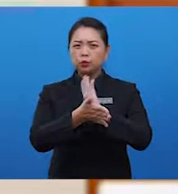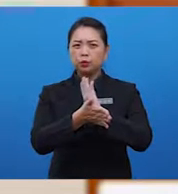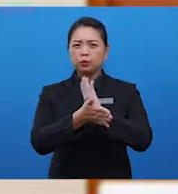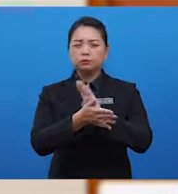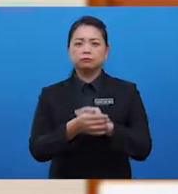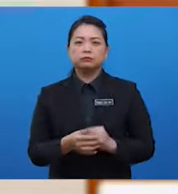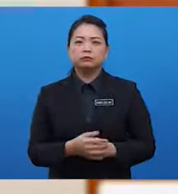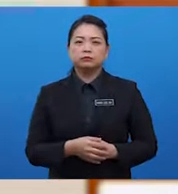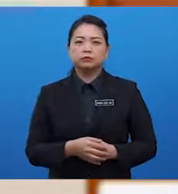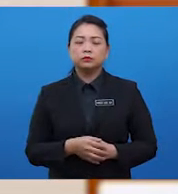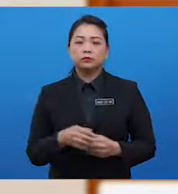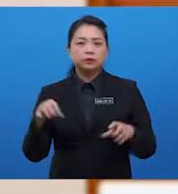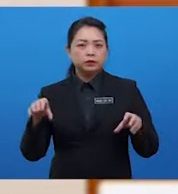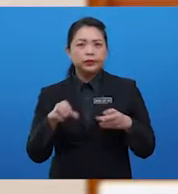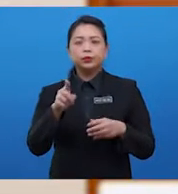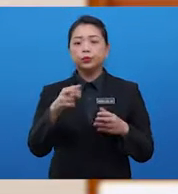teacher, Audrey?"